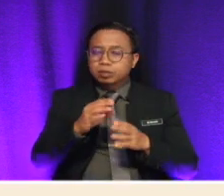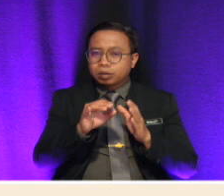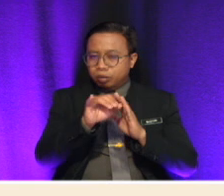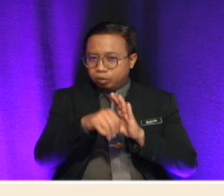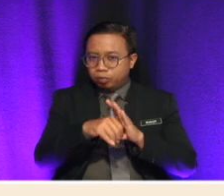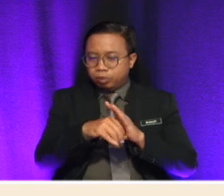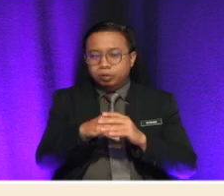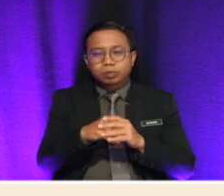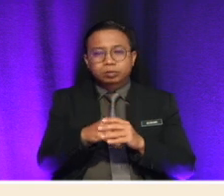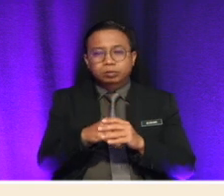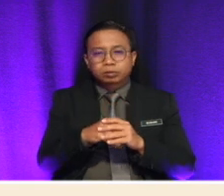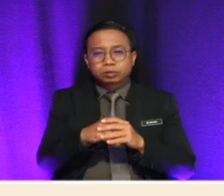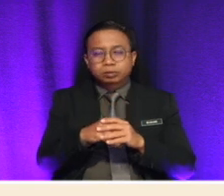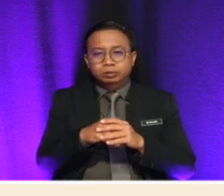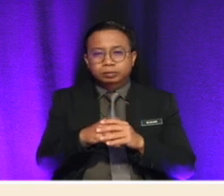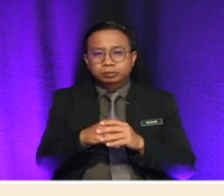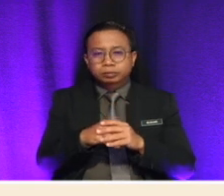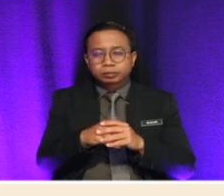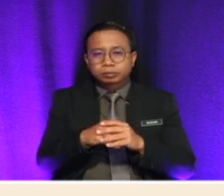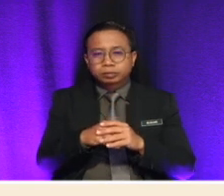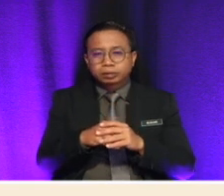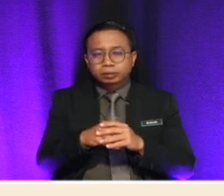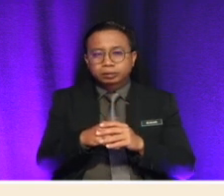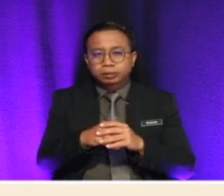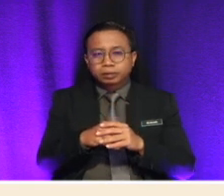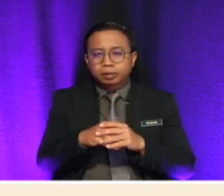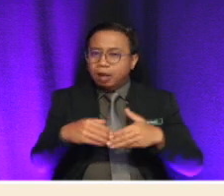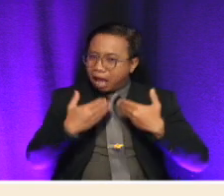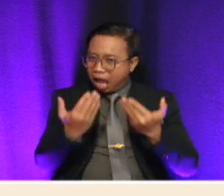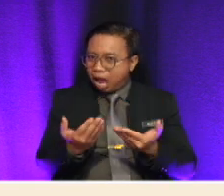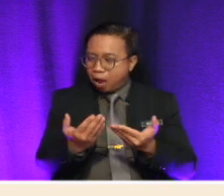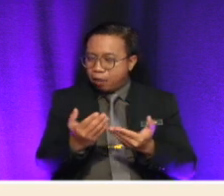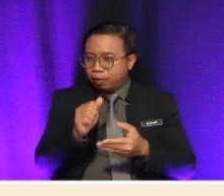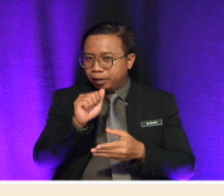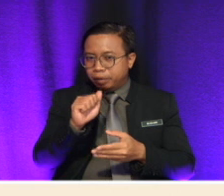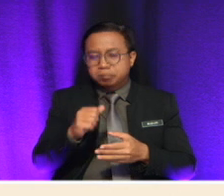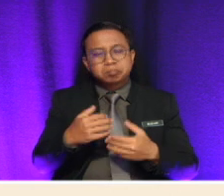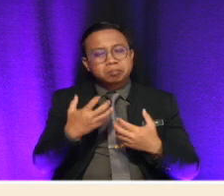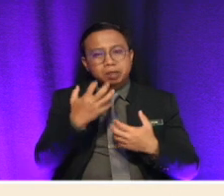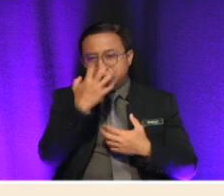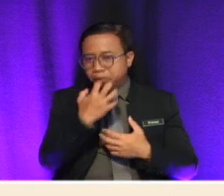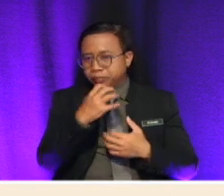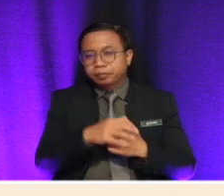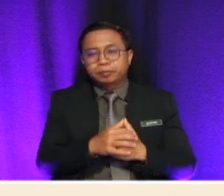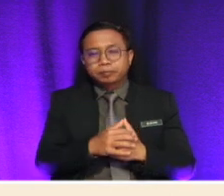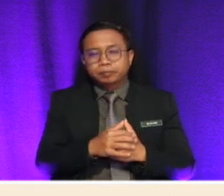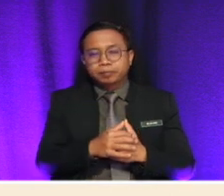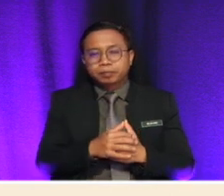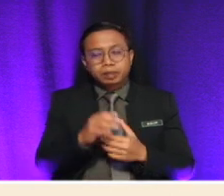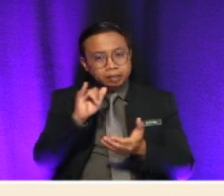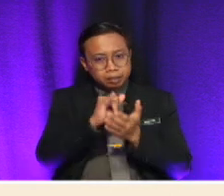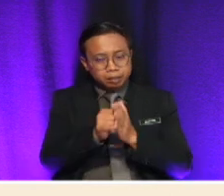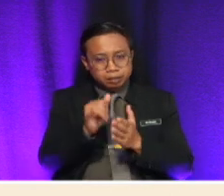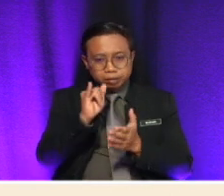are twiddling your thumbs. Gap? How annoying. So if you see, Shafika, this is the